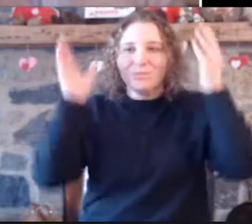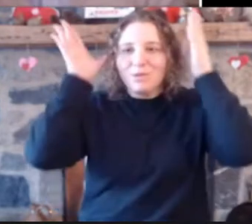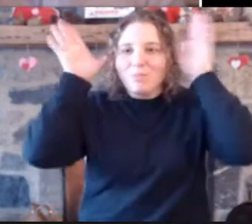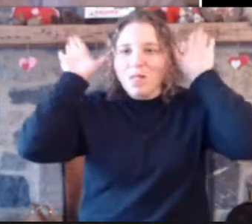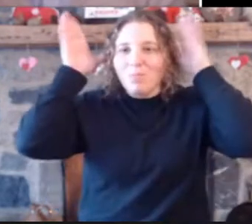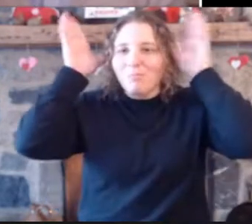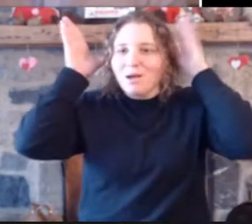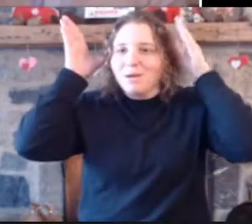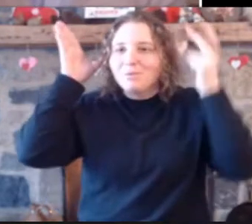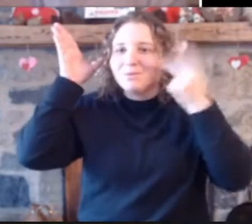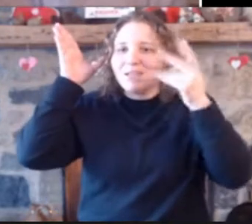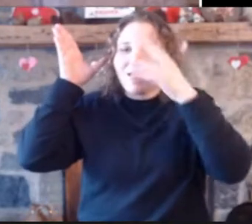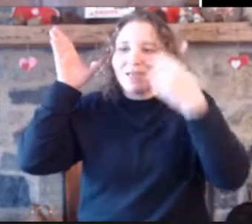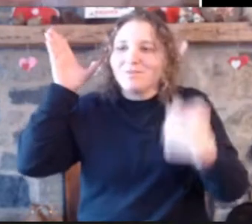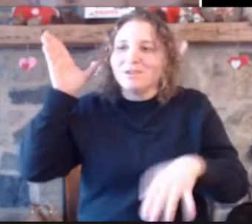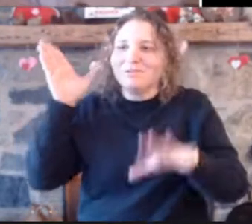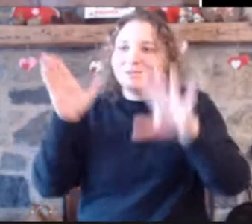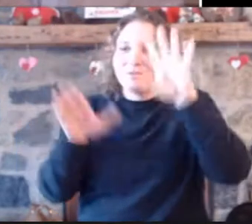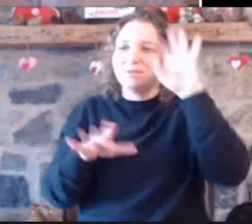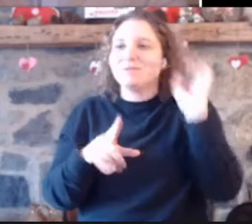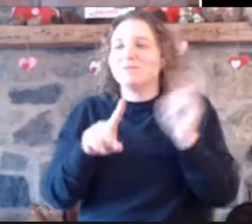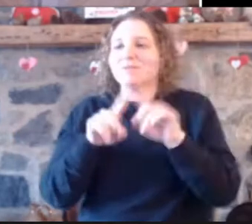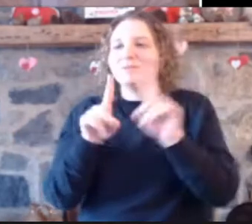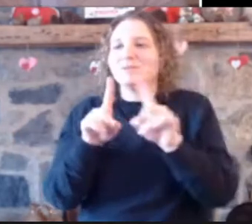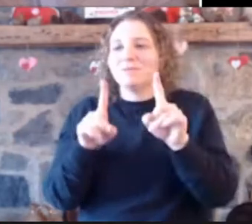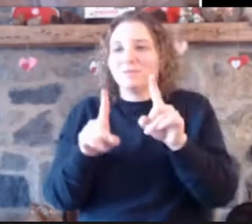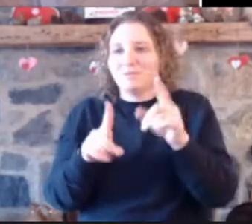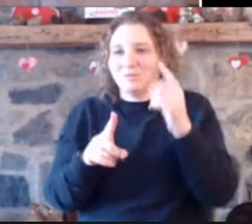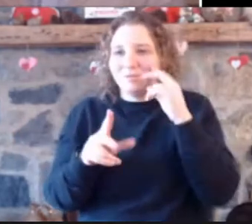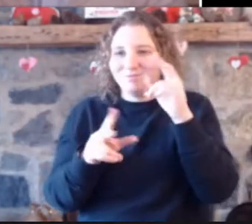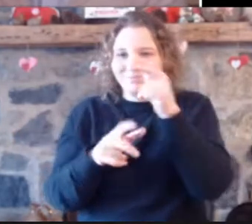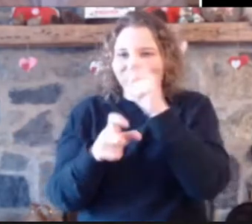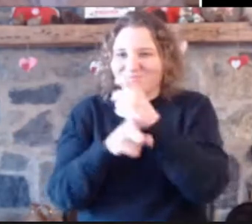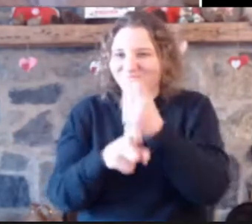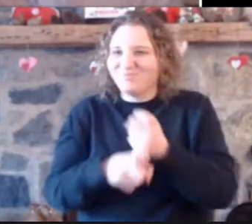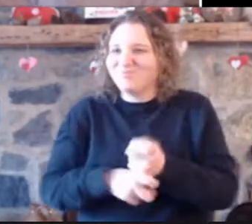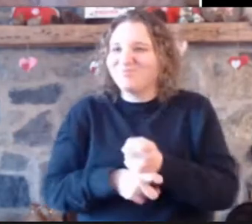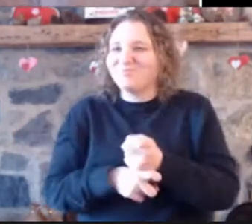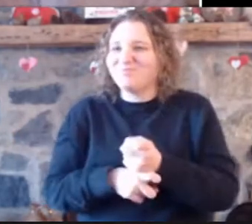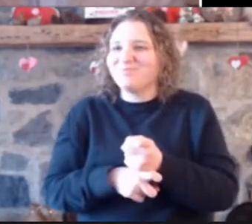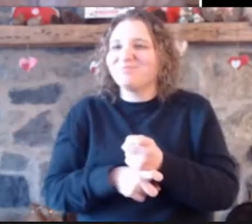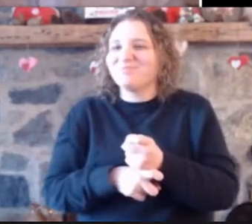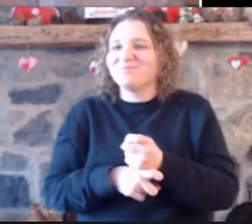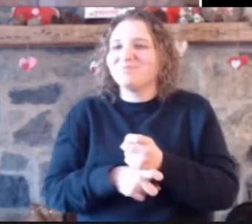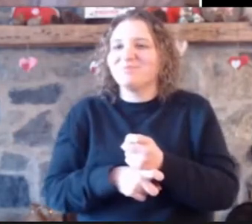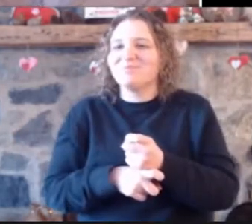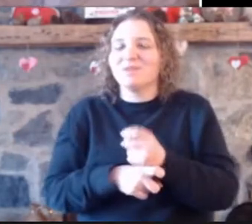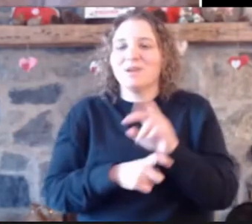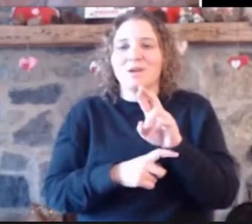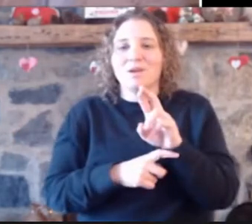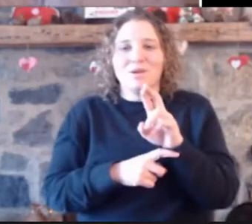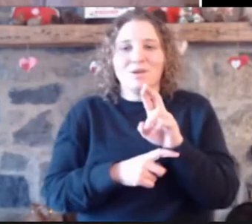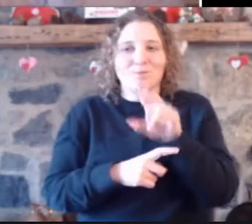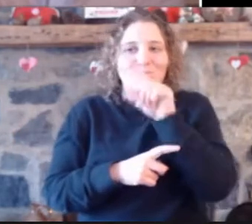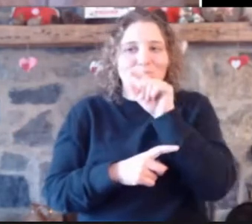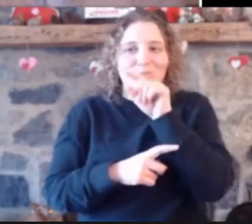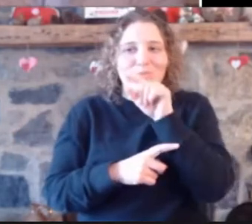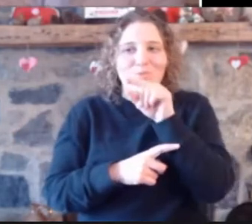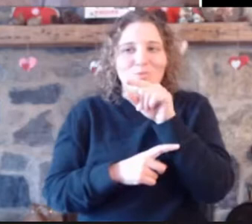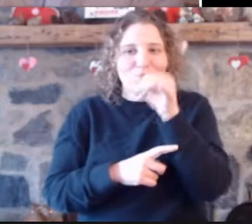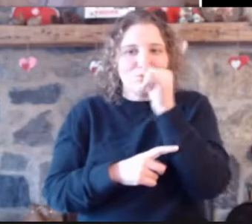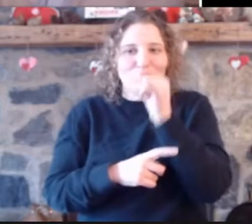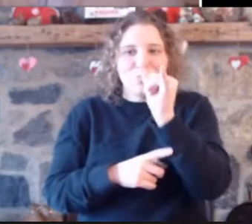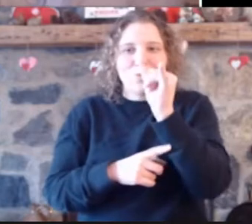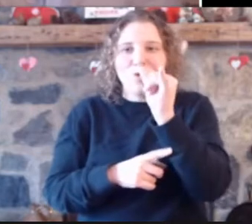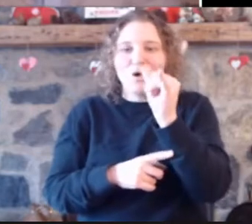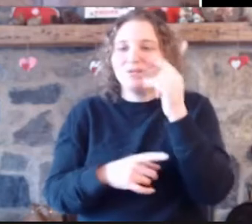mean, the armadillant, these are all spurious, I hope you understand. Turtle gator, roostersaurus, I mean, how about something?